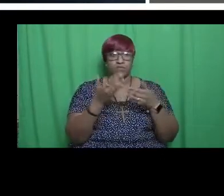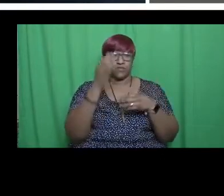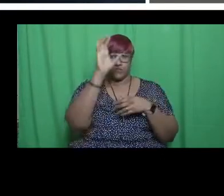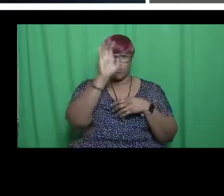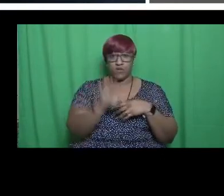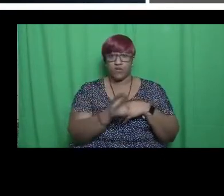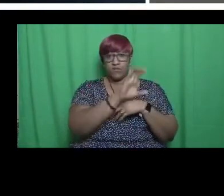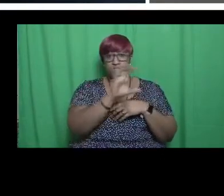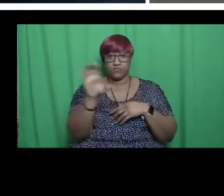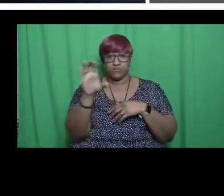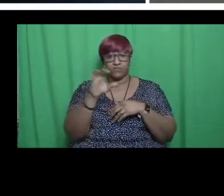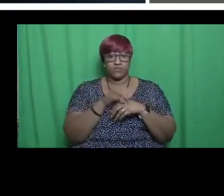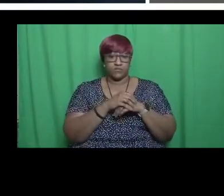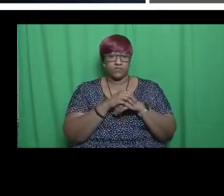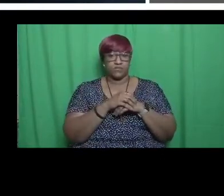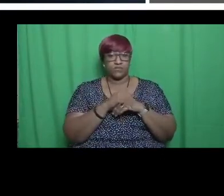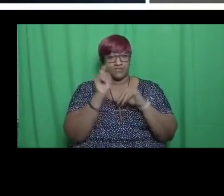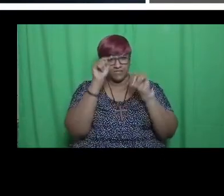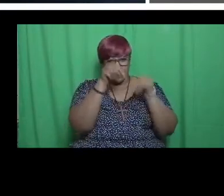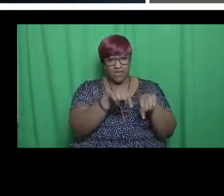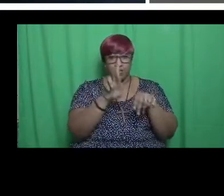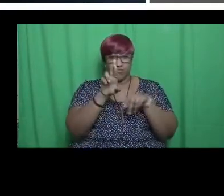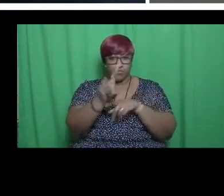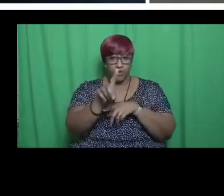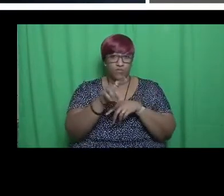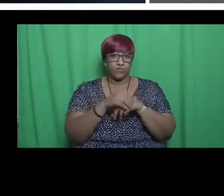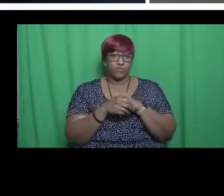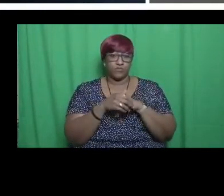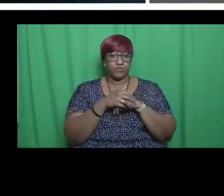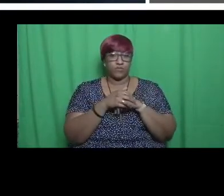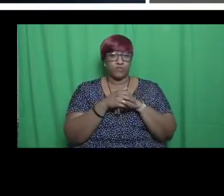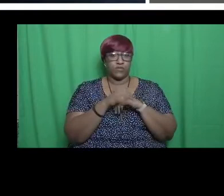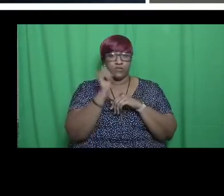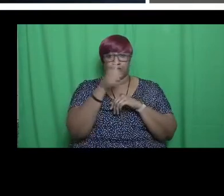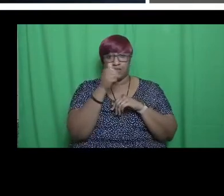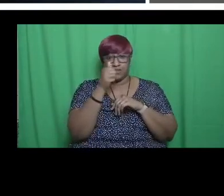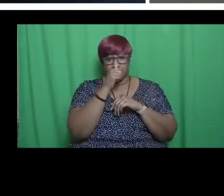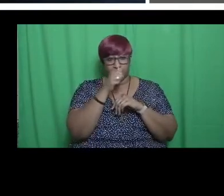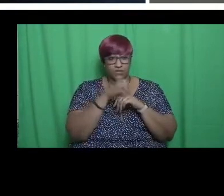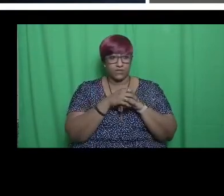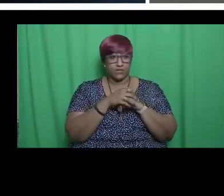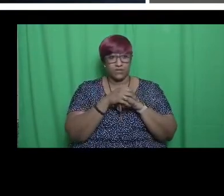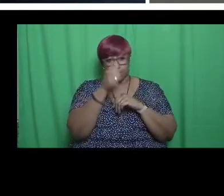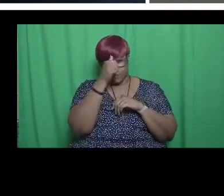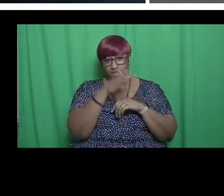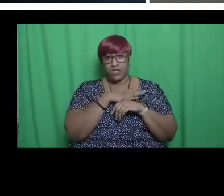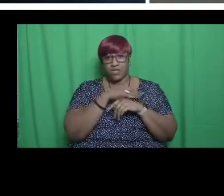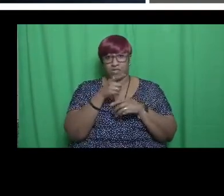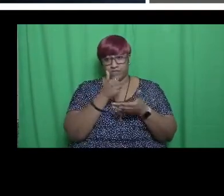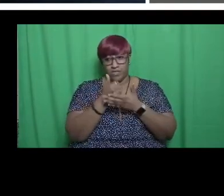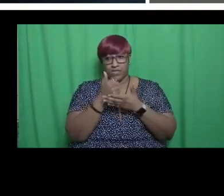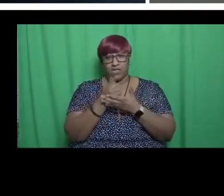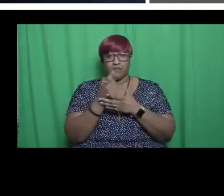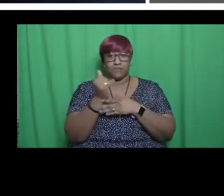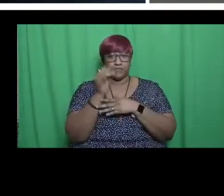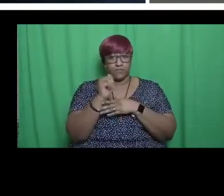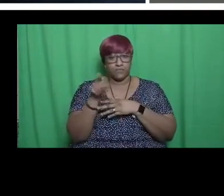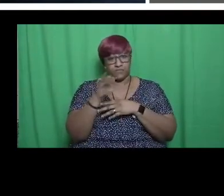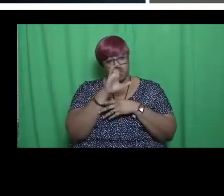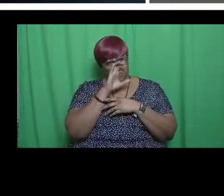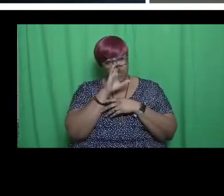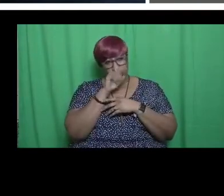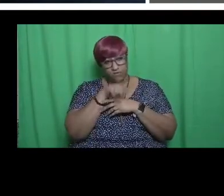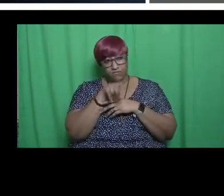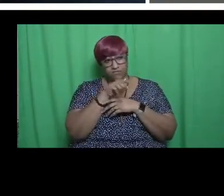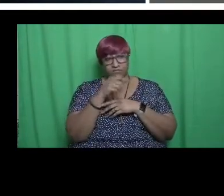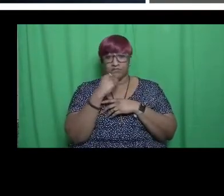beam of the cross down that road, that rugged road where that African man had to help him. As they watched that, they